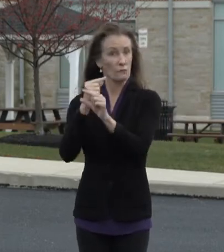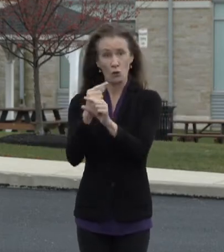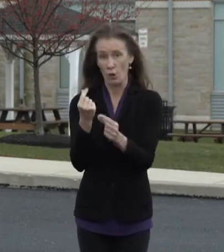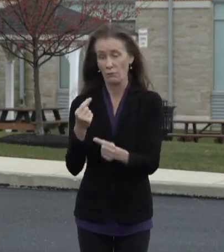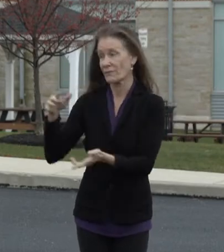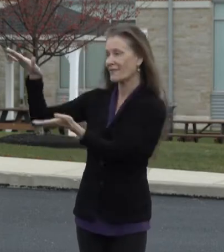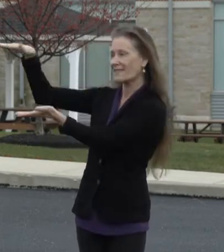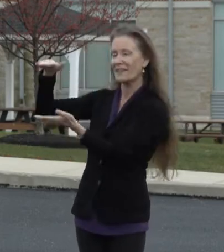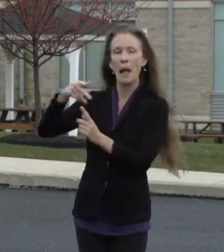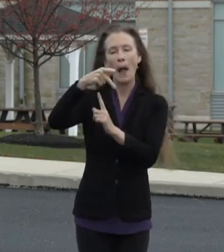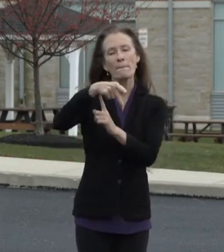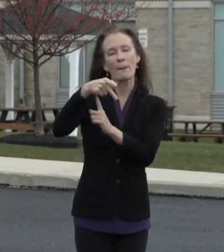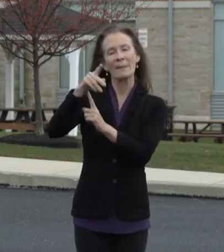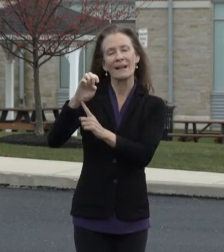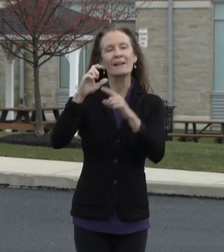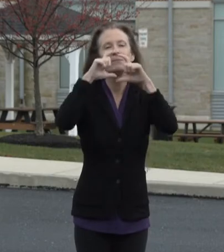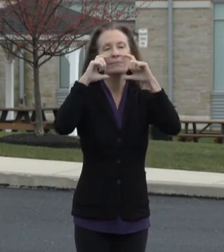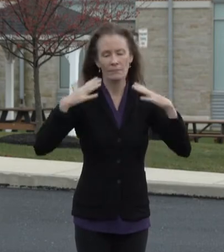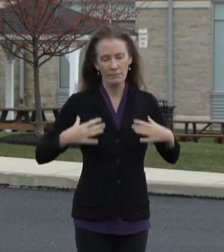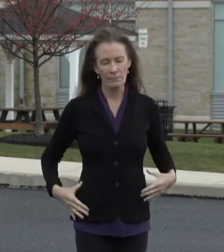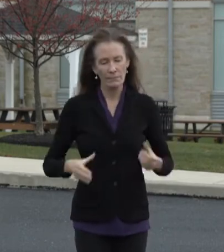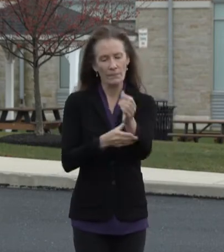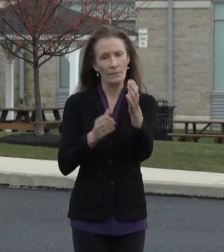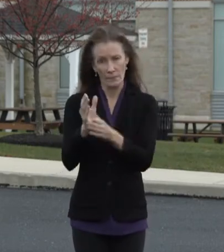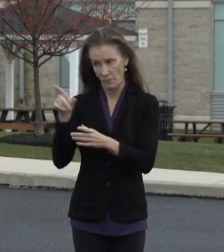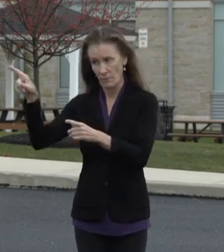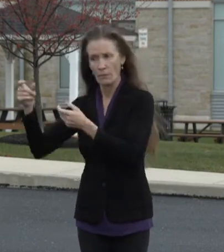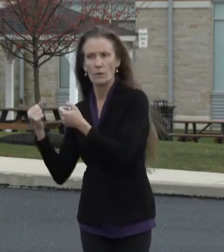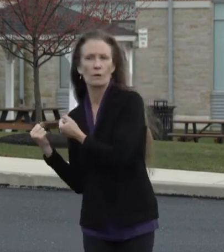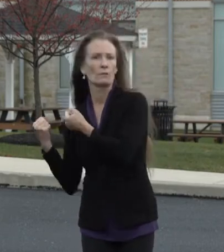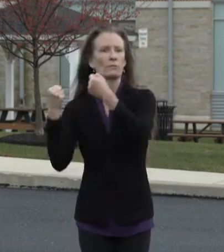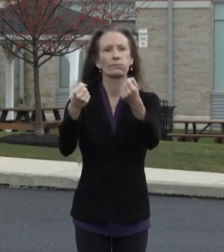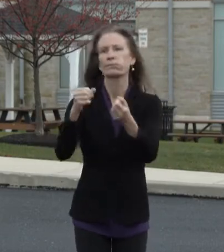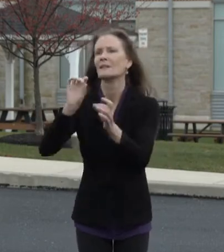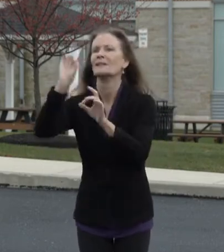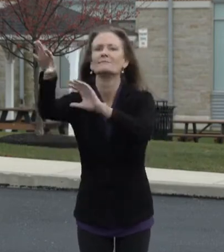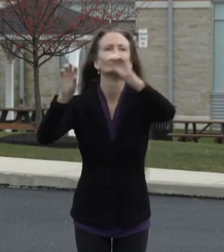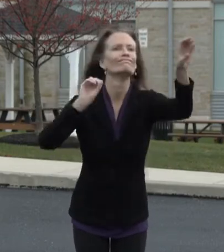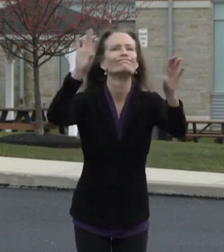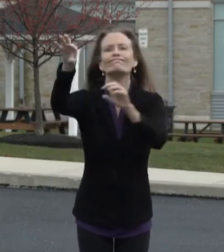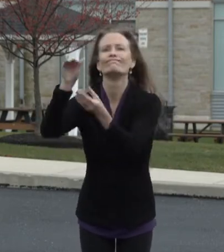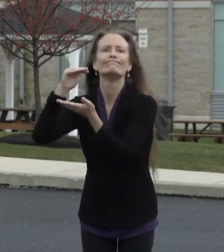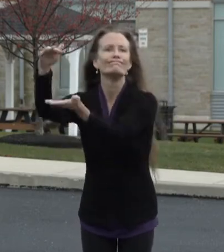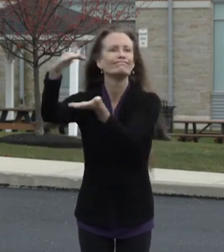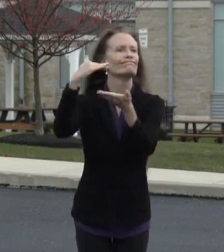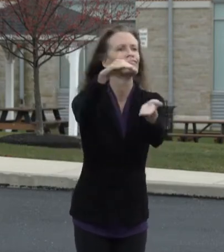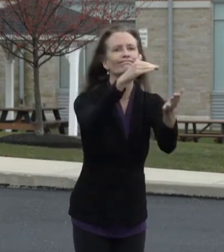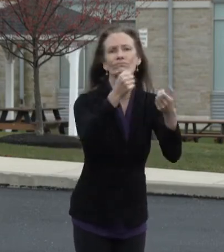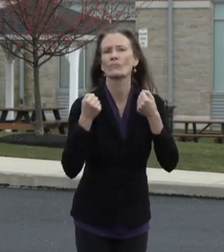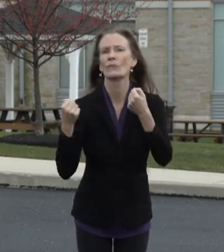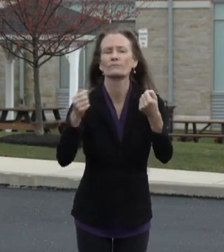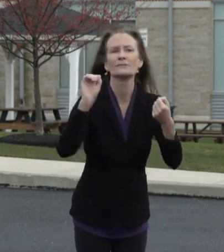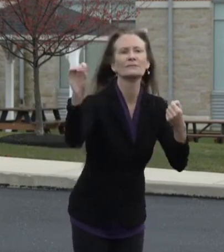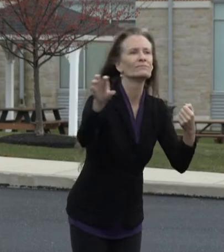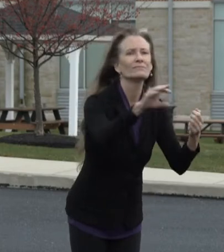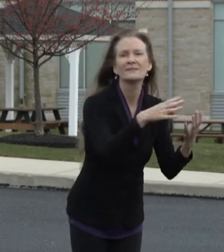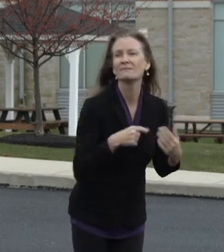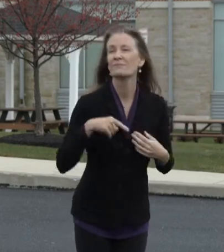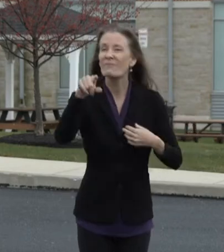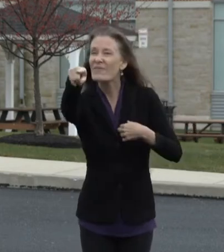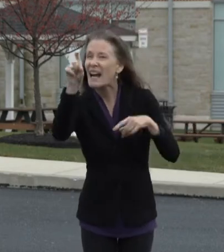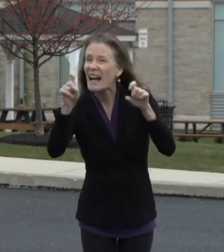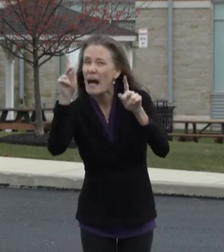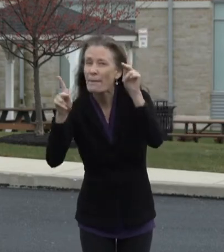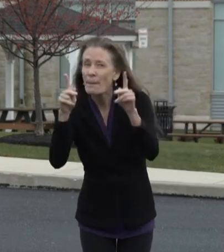locations that are in need. Among their activities, they have gone into long-term care facilities that have been dealing